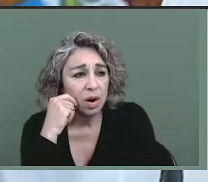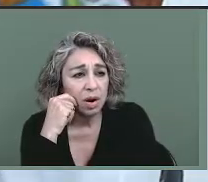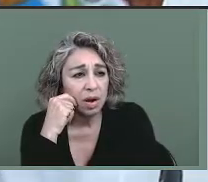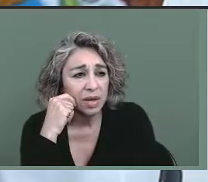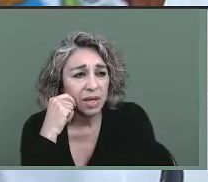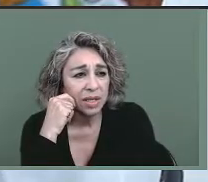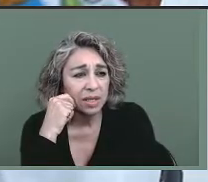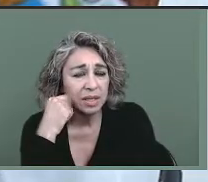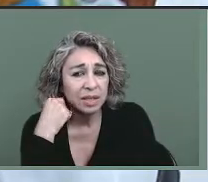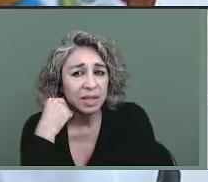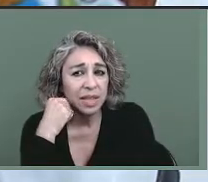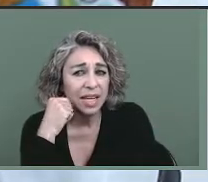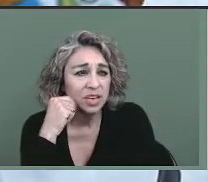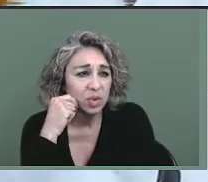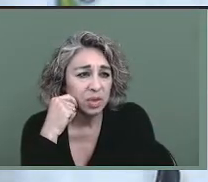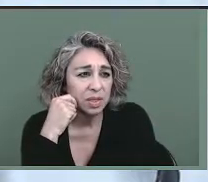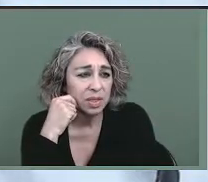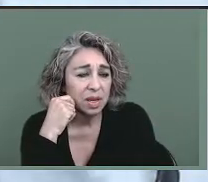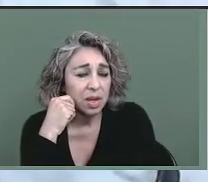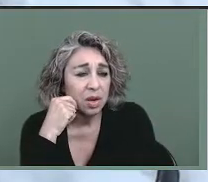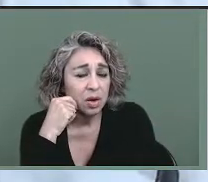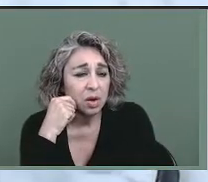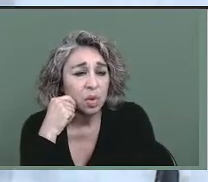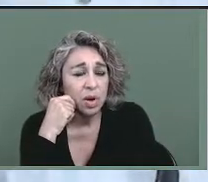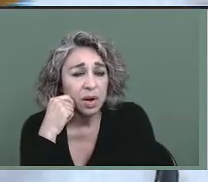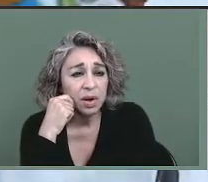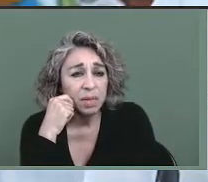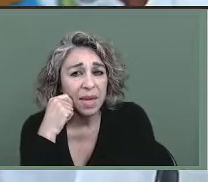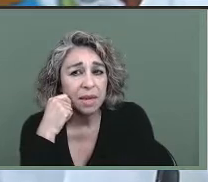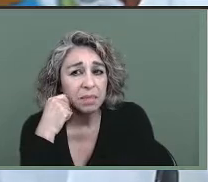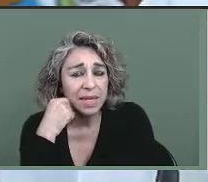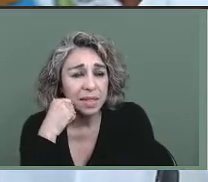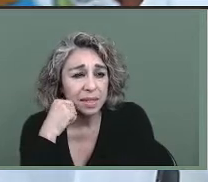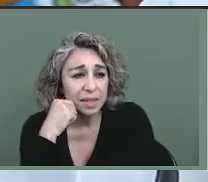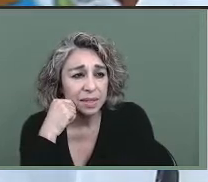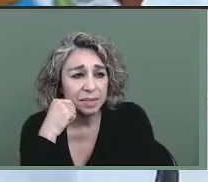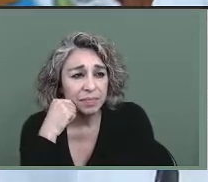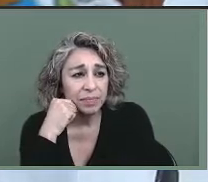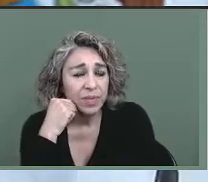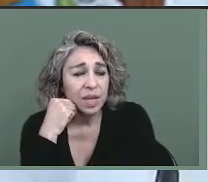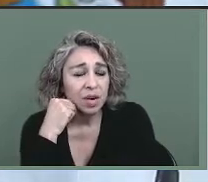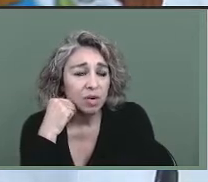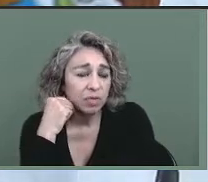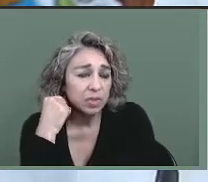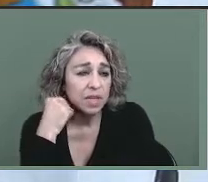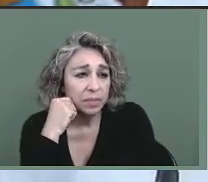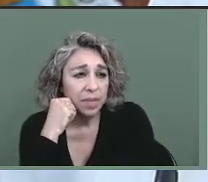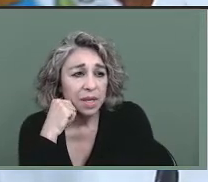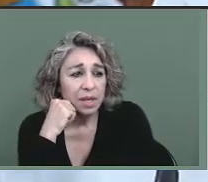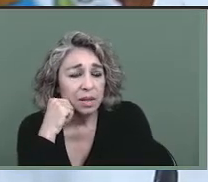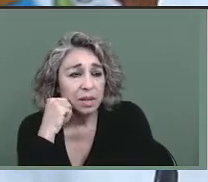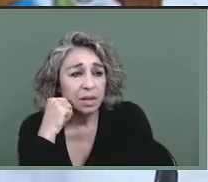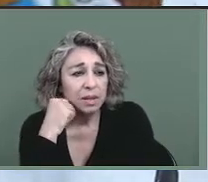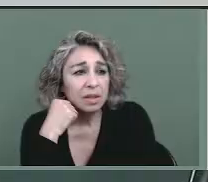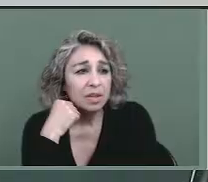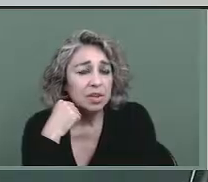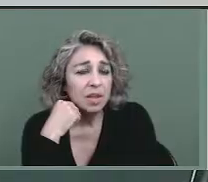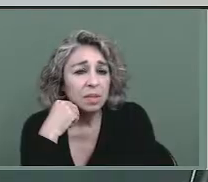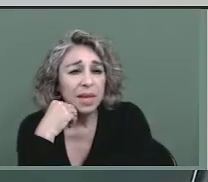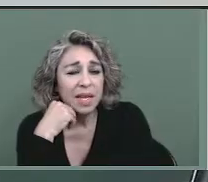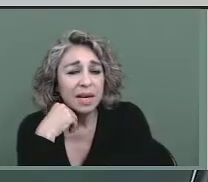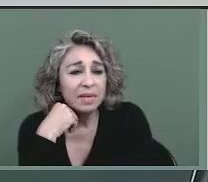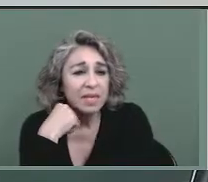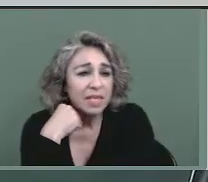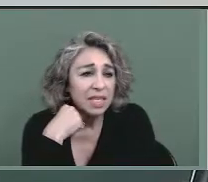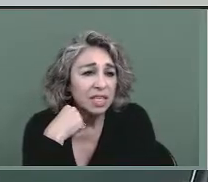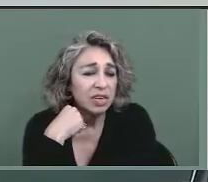that were on contract, the electorals. No, we're going to make them basis or full-time, so that by